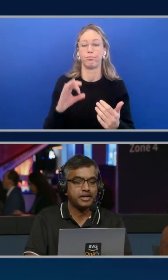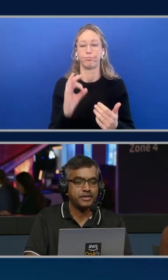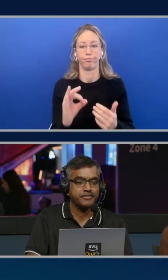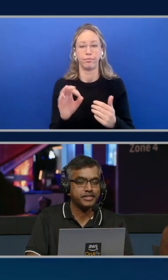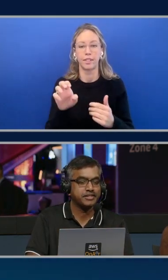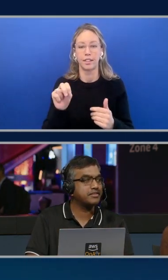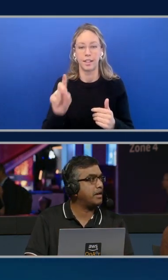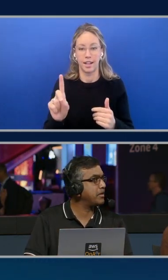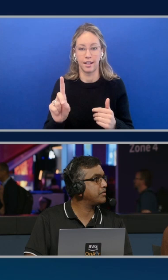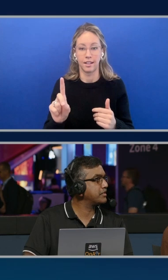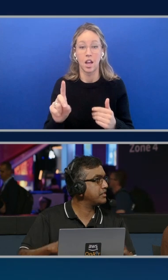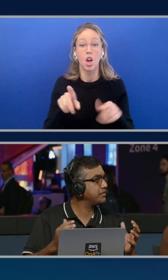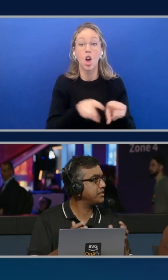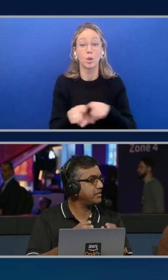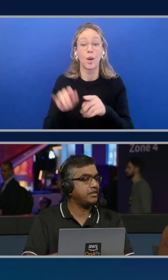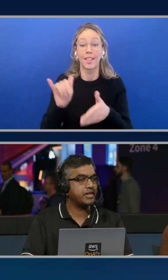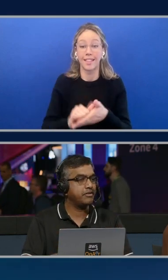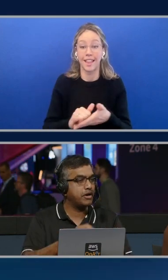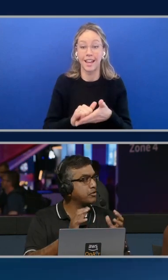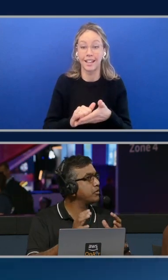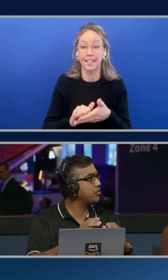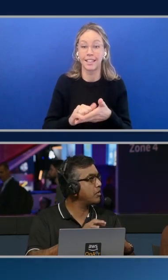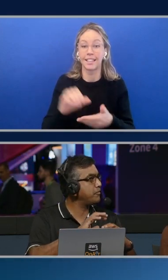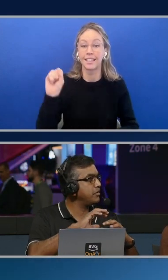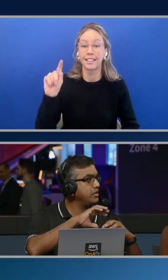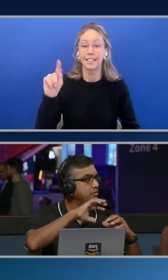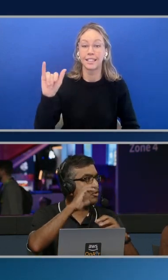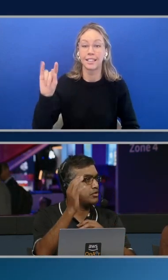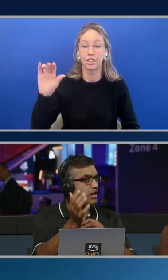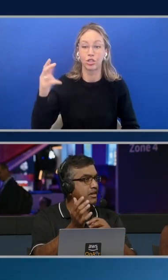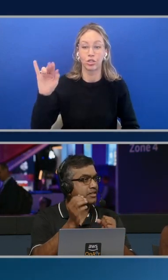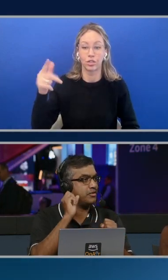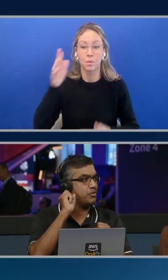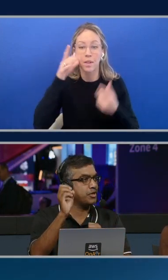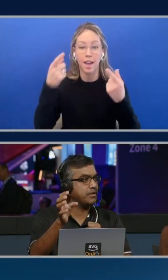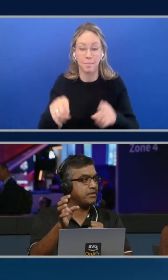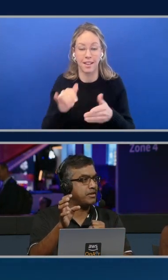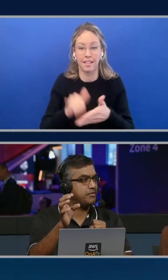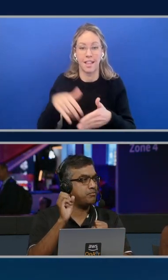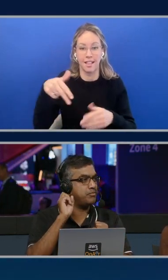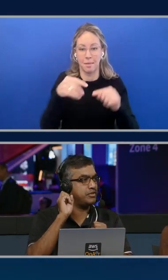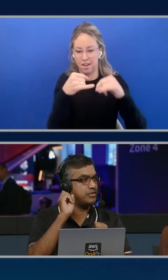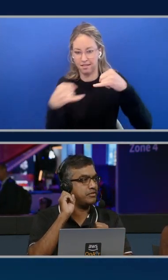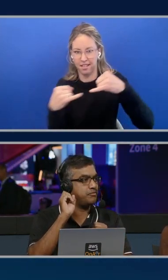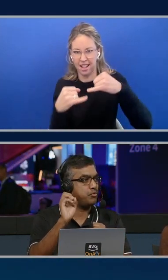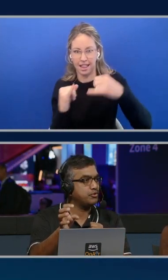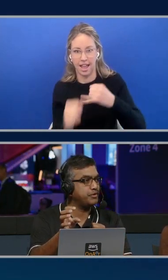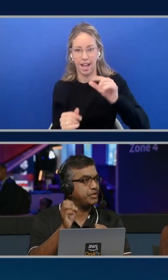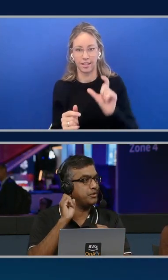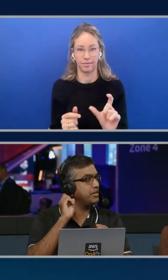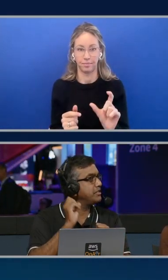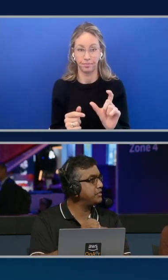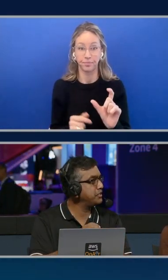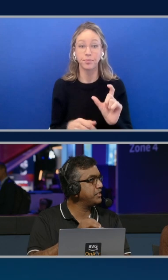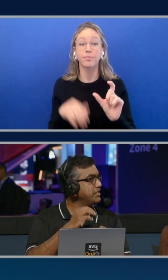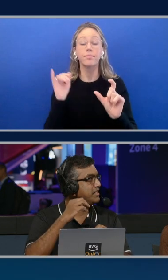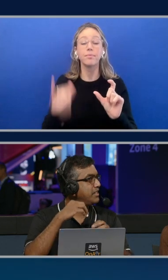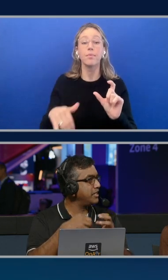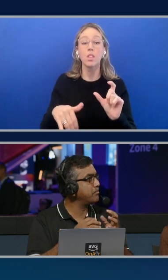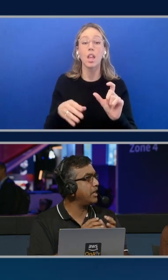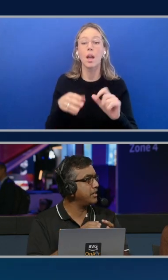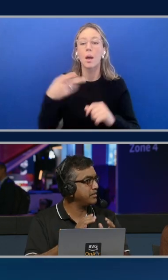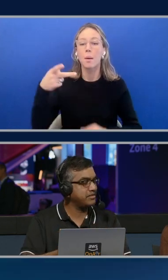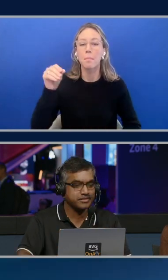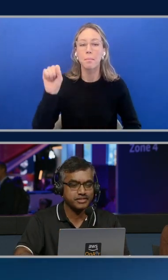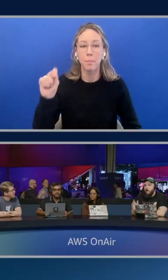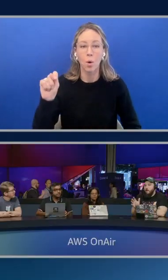stitching is happening within this Lambda function. Okay. I'll walk through the code of both, looking at the post video, stitching, and